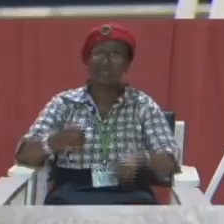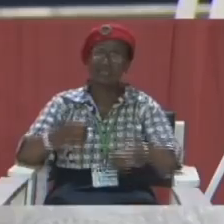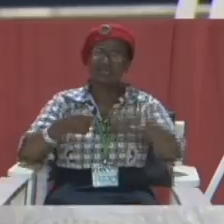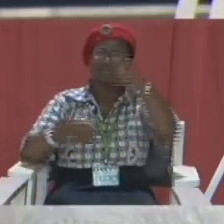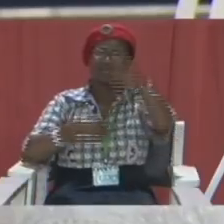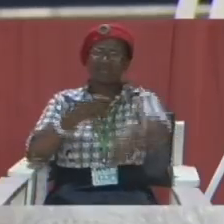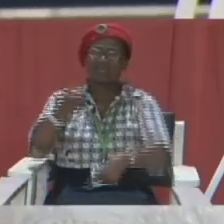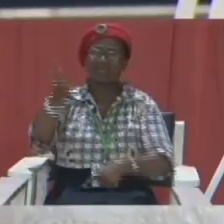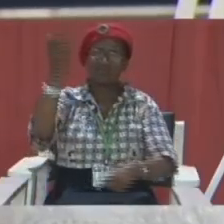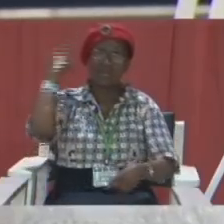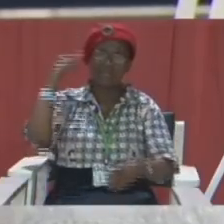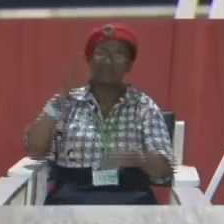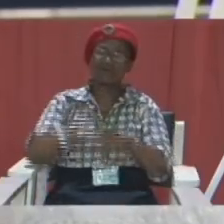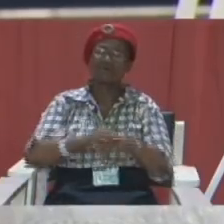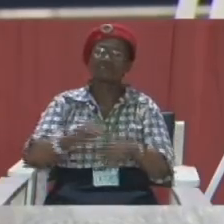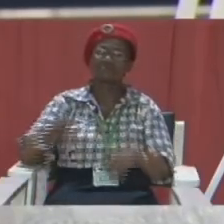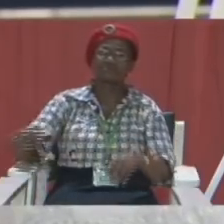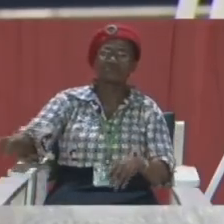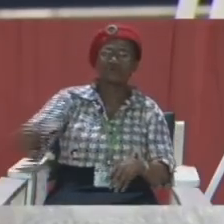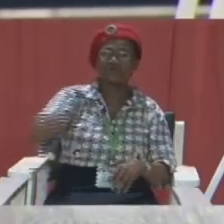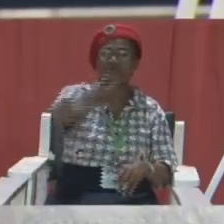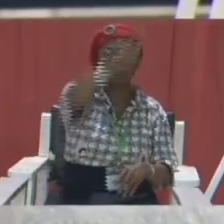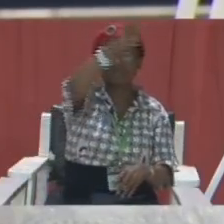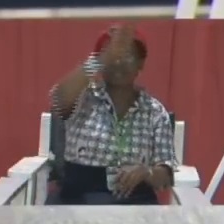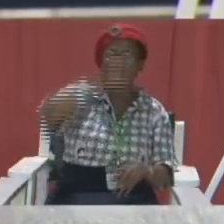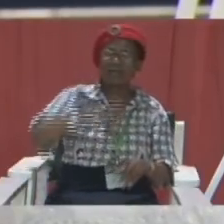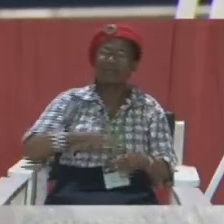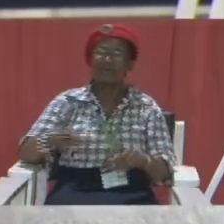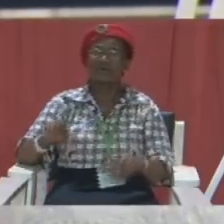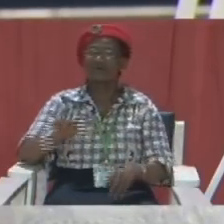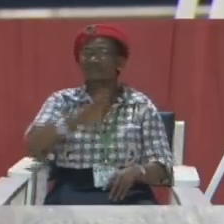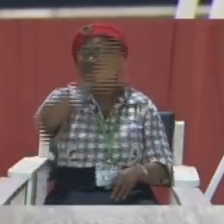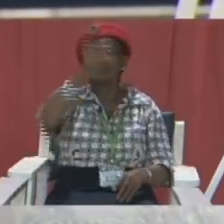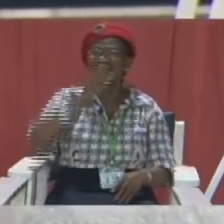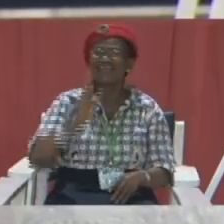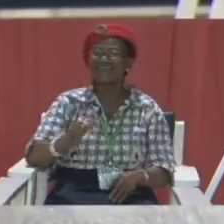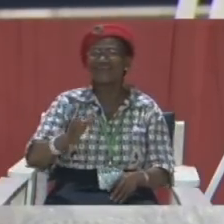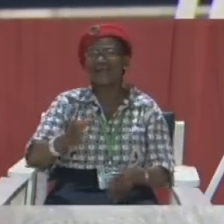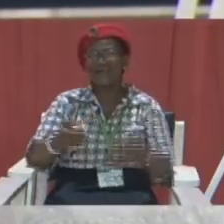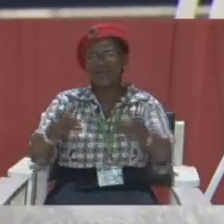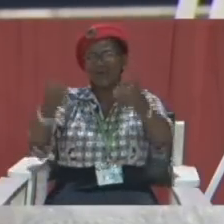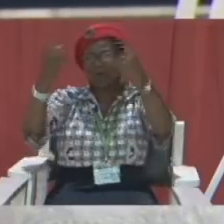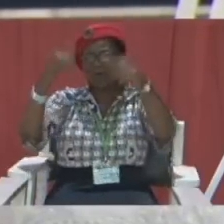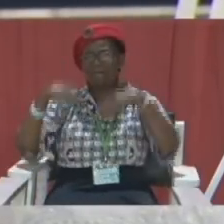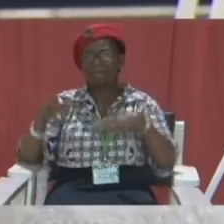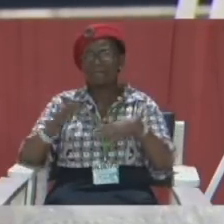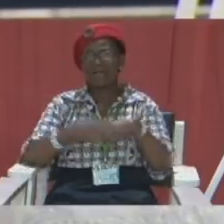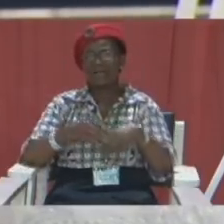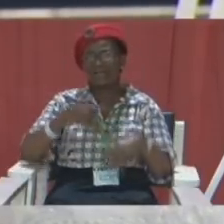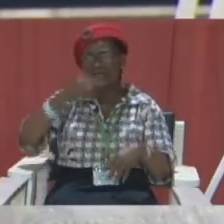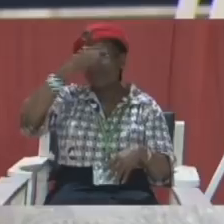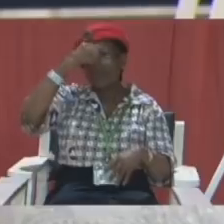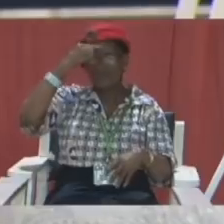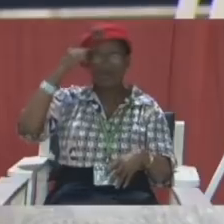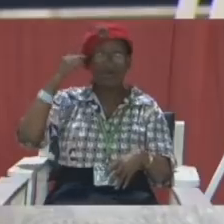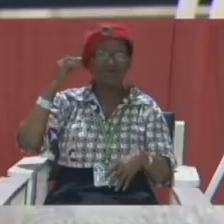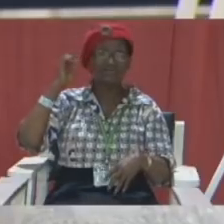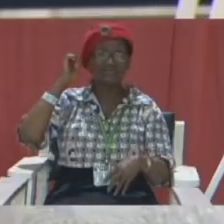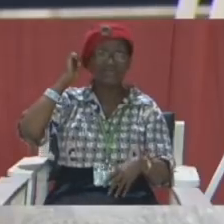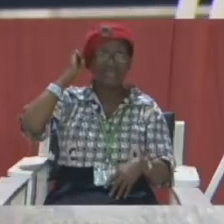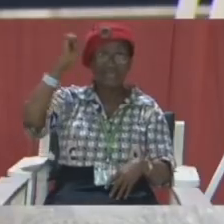ni. But he never came back because he lost his head. Ko pada wale mo tori o padanu ori e.